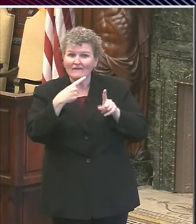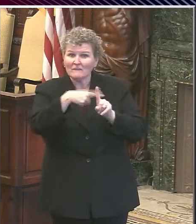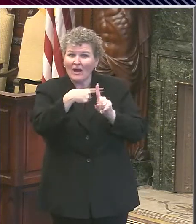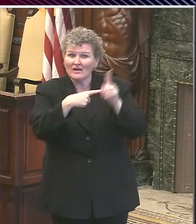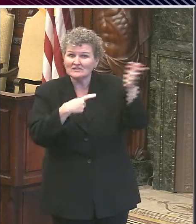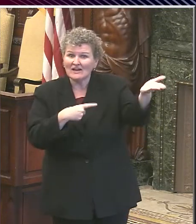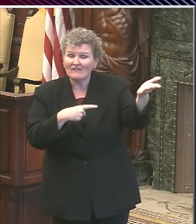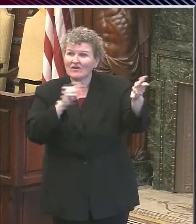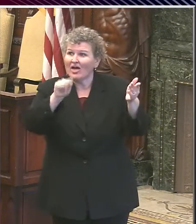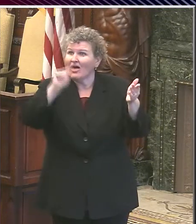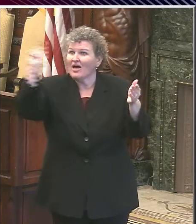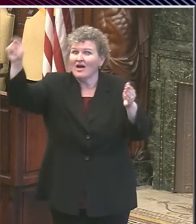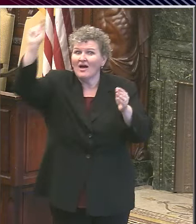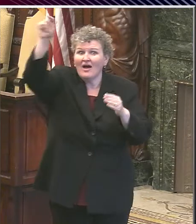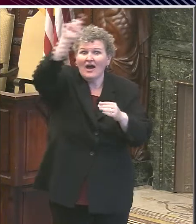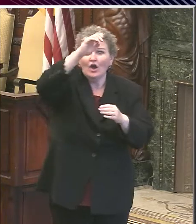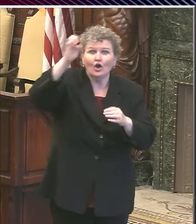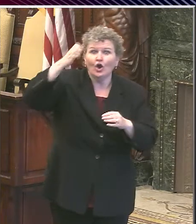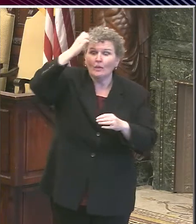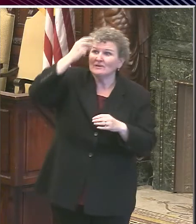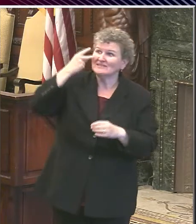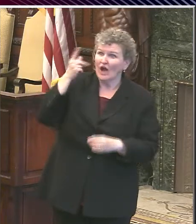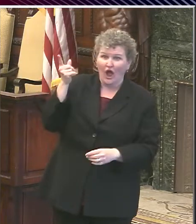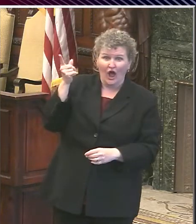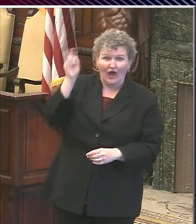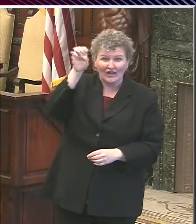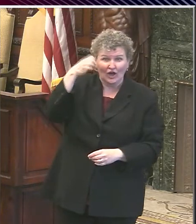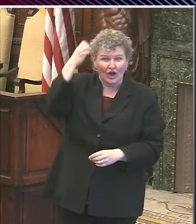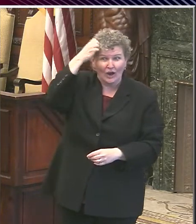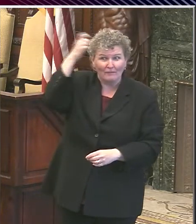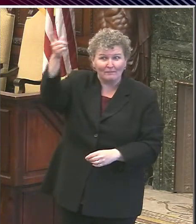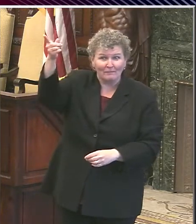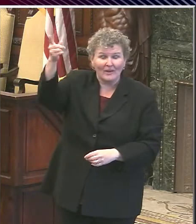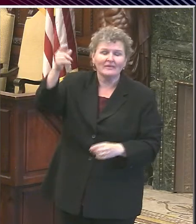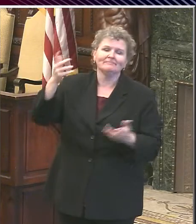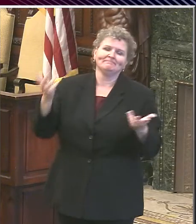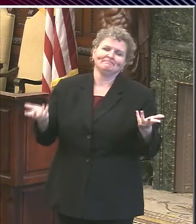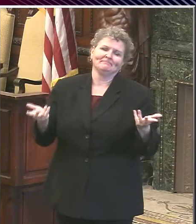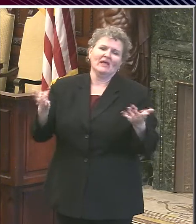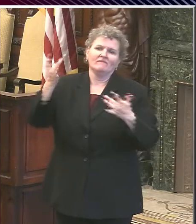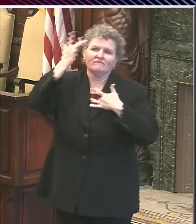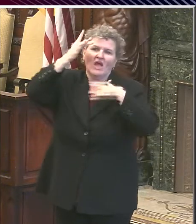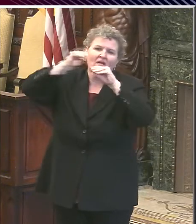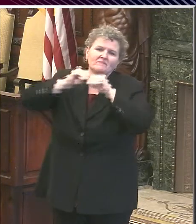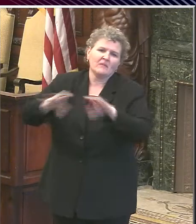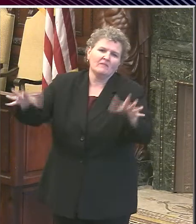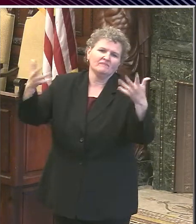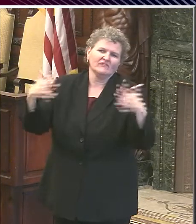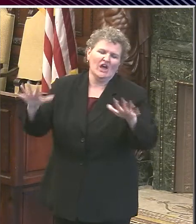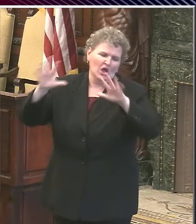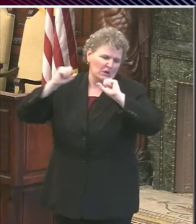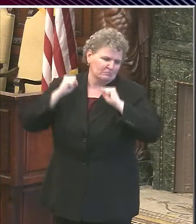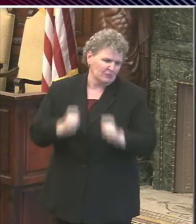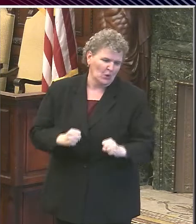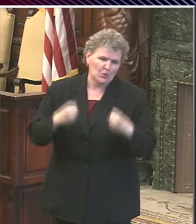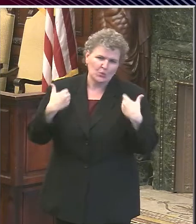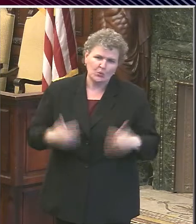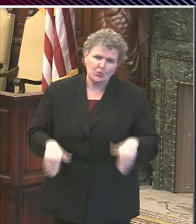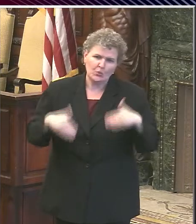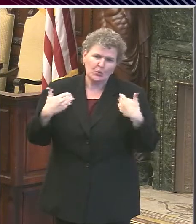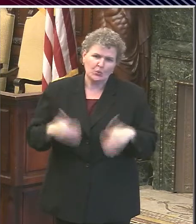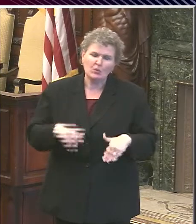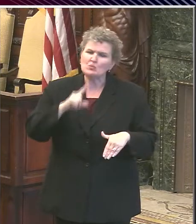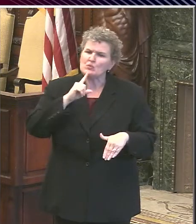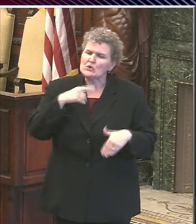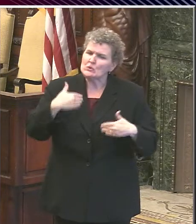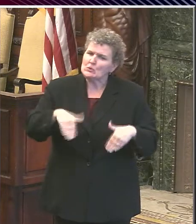seen in Europe right now shows us the virus has the potential to come back strong at any time. So we know it's difficult for people to maintain these safety